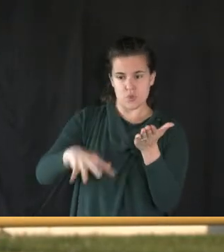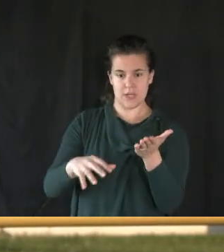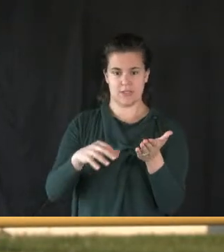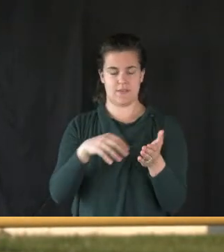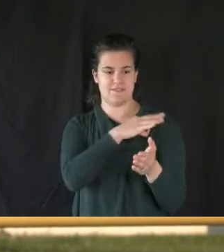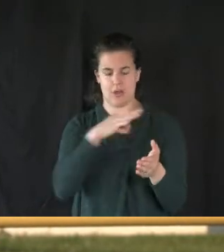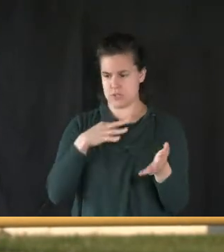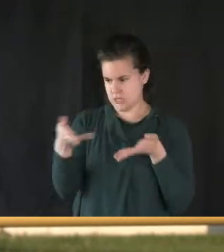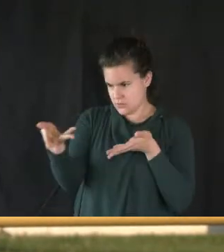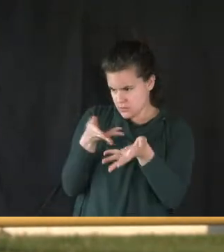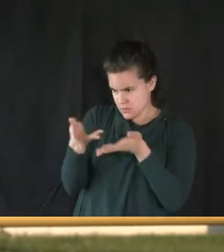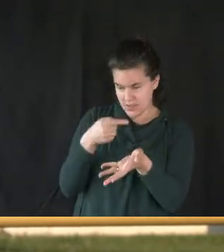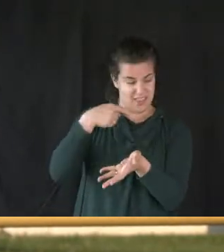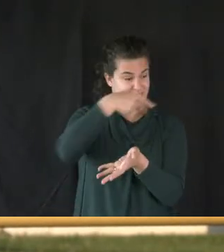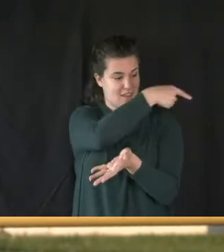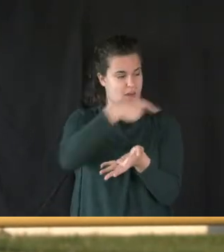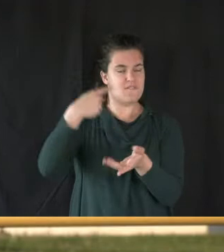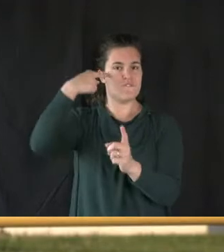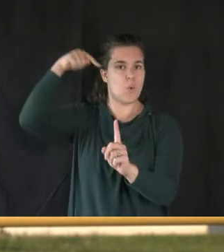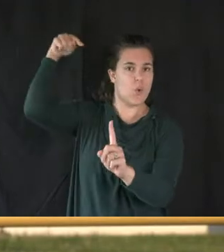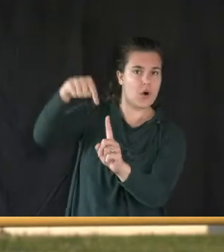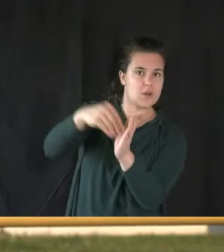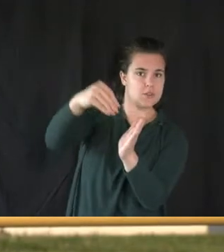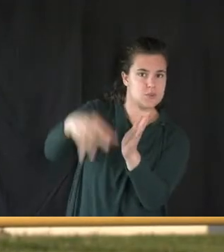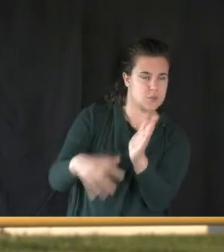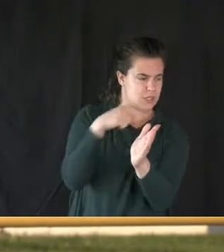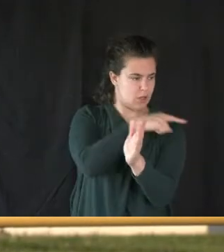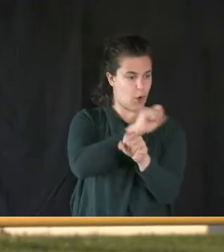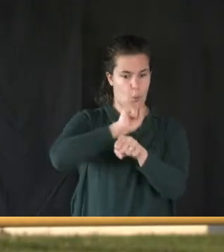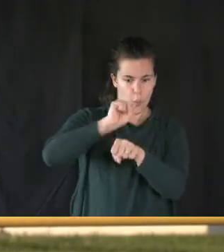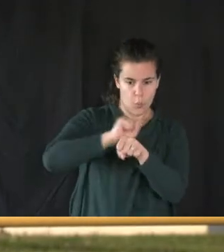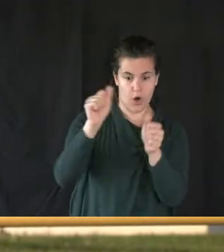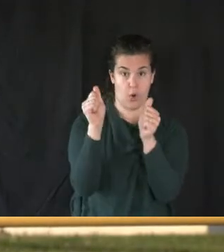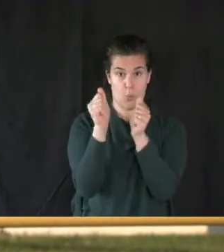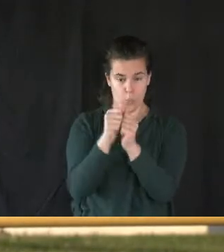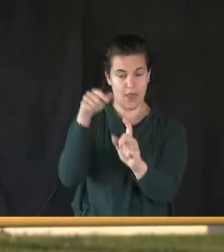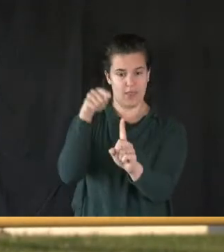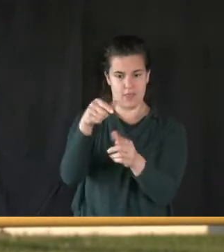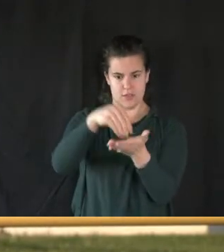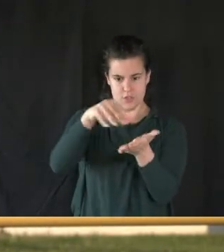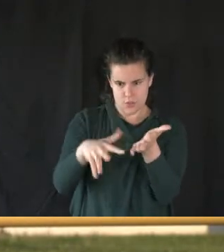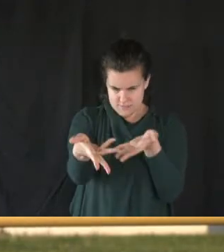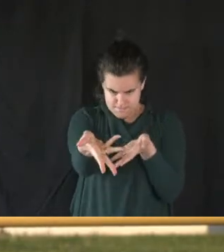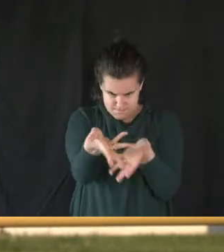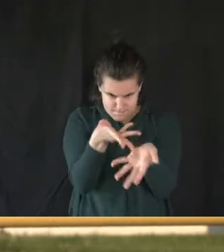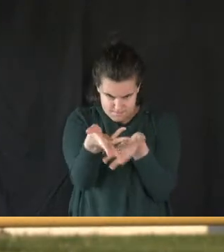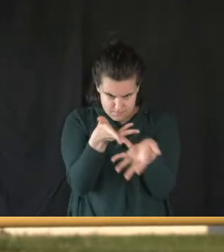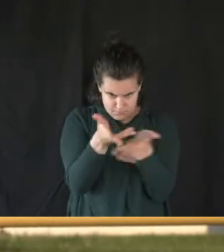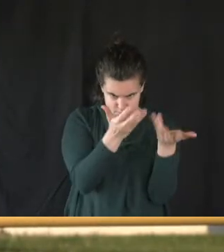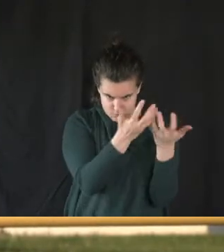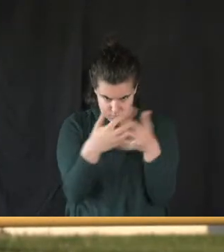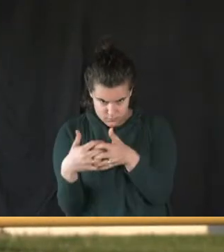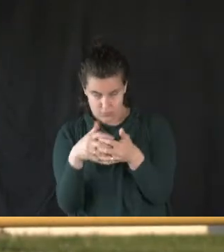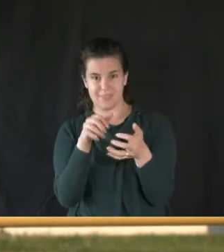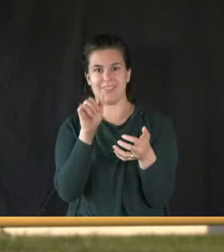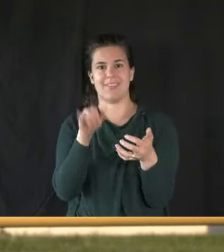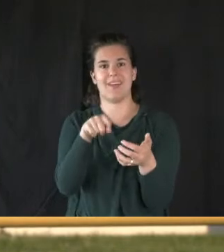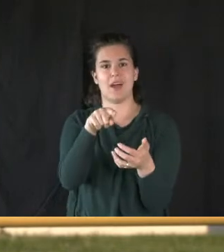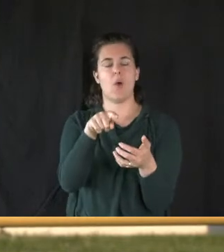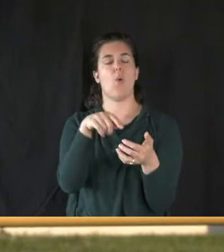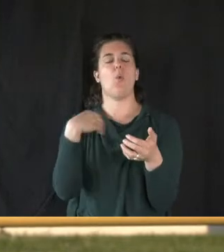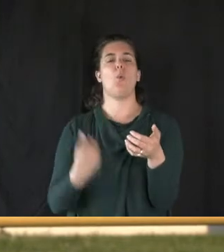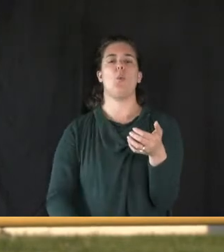those to my left, willing to work with our amazingly talented students, and has had a